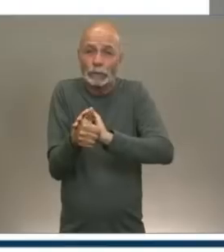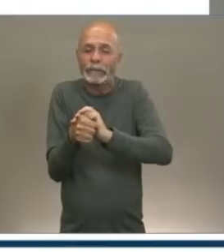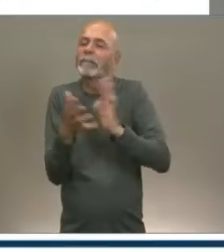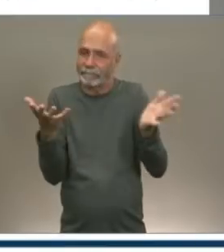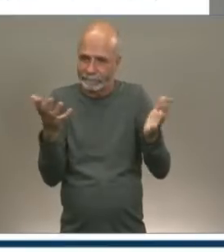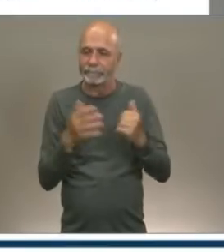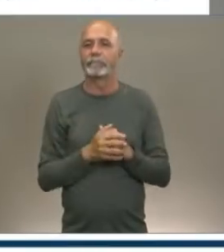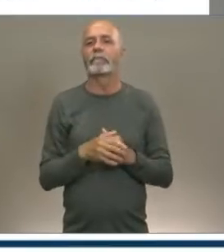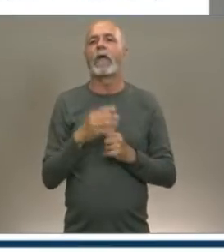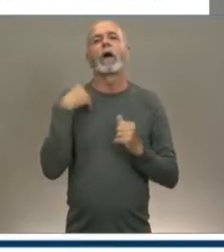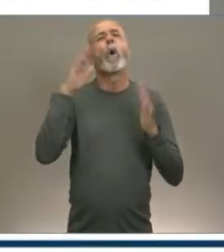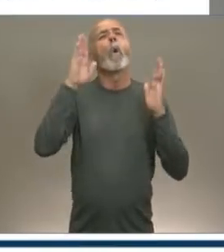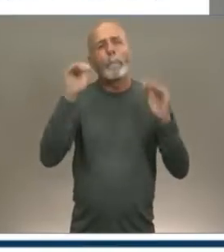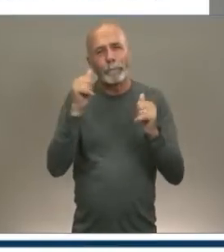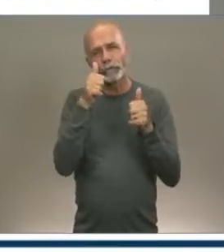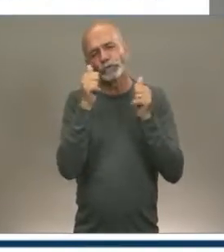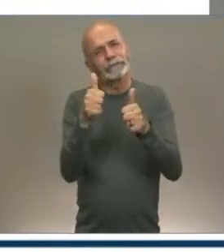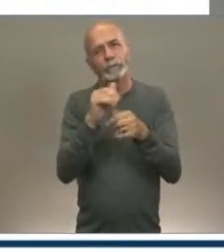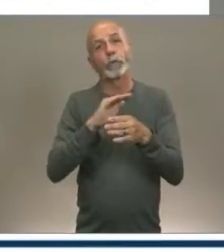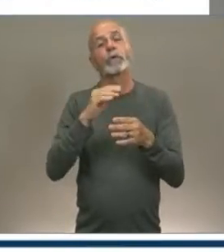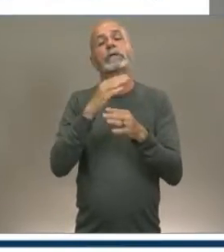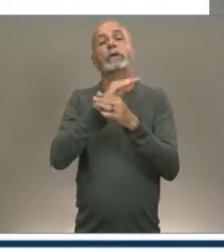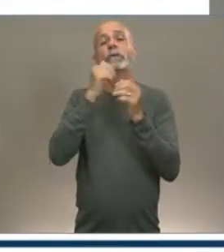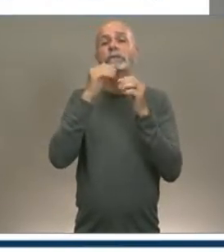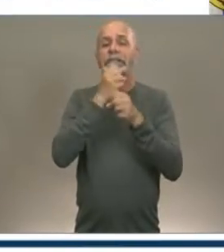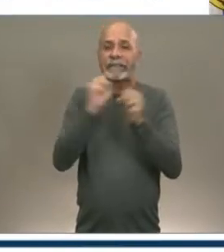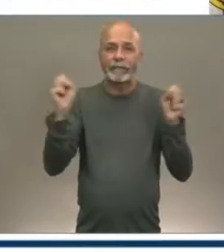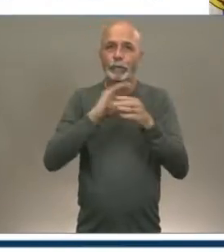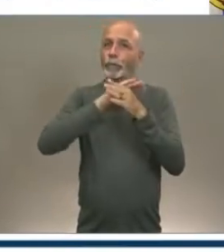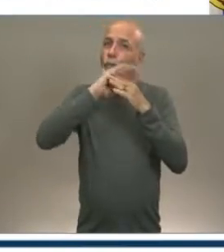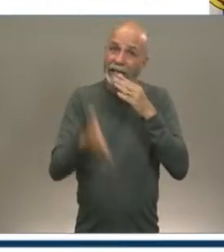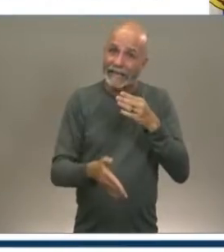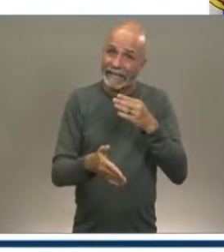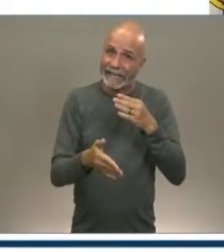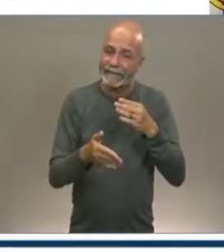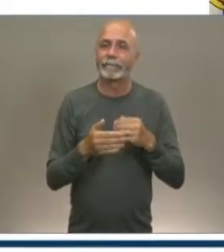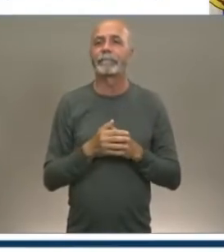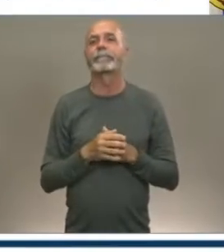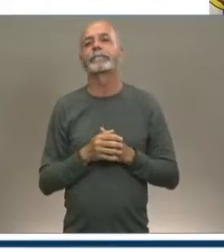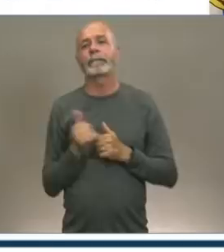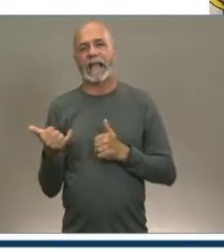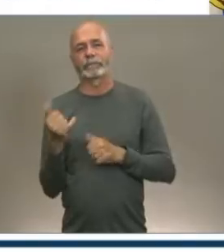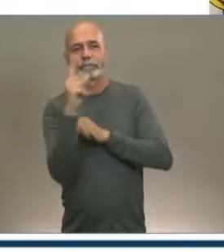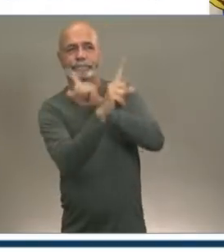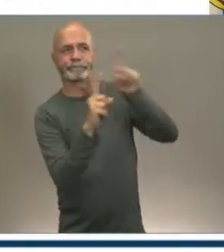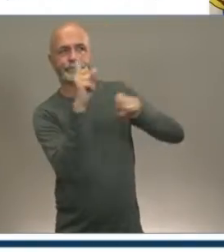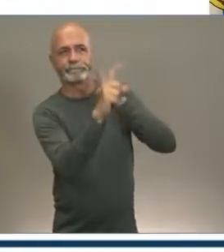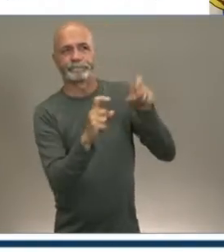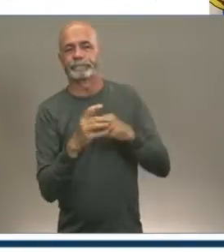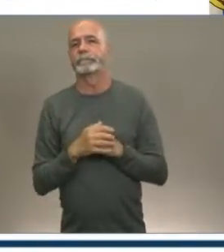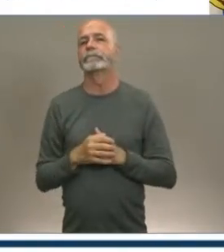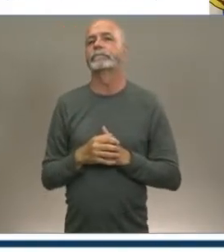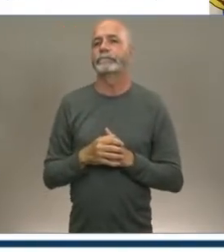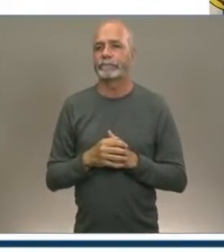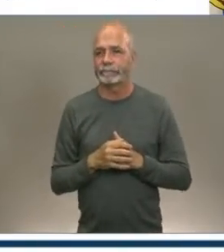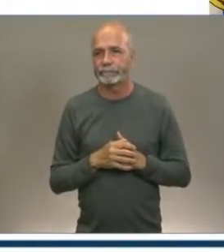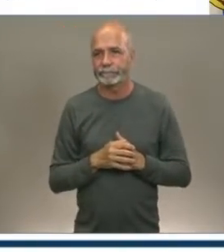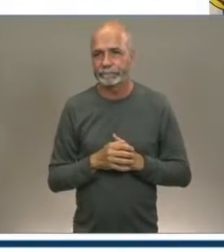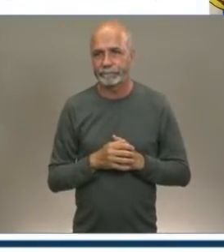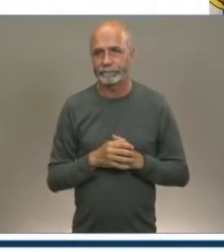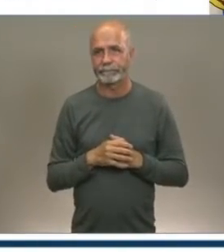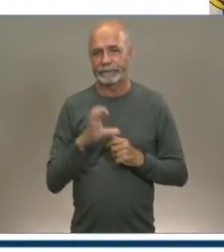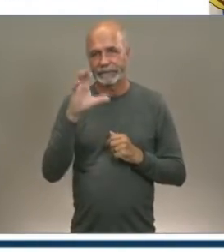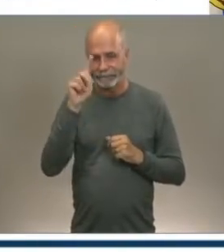safe weekend coming up. Thank you, Dr. Strang. We'll now take one question and one follow-up in the time that we have for today, beginning with Sarah Plowman with